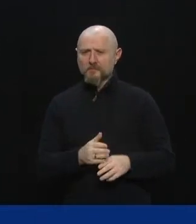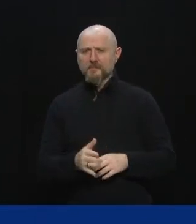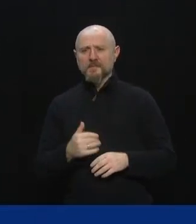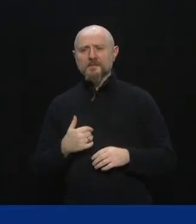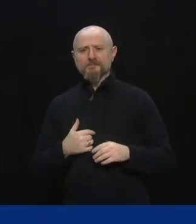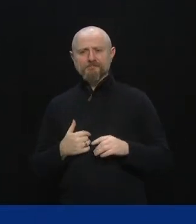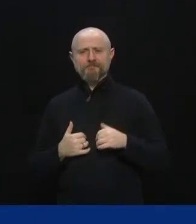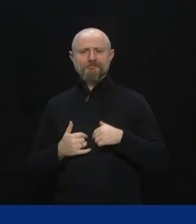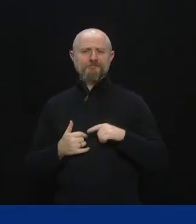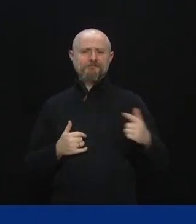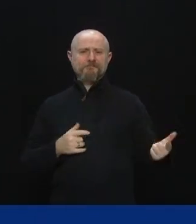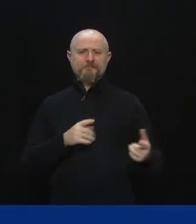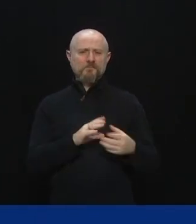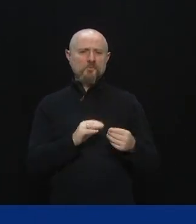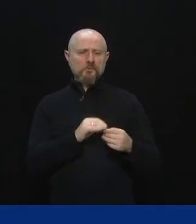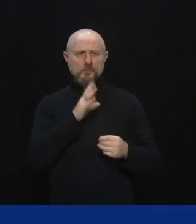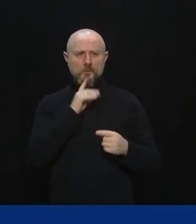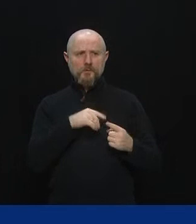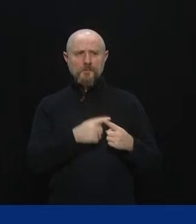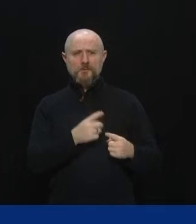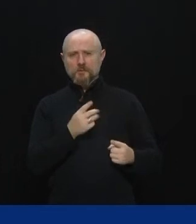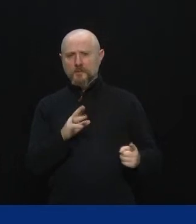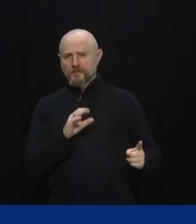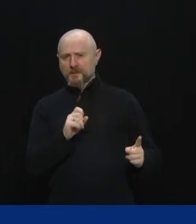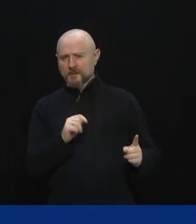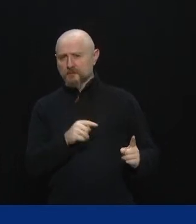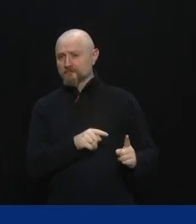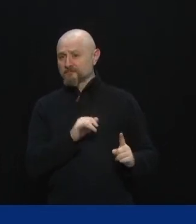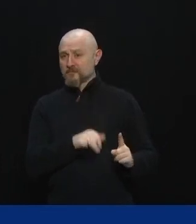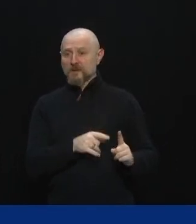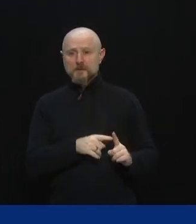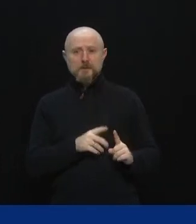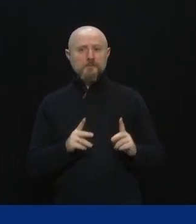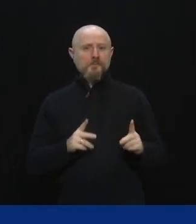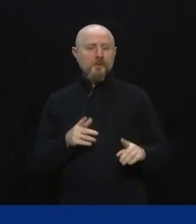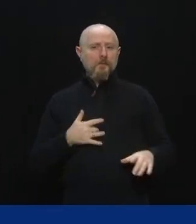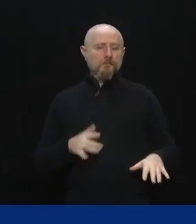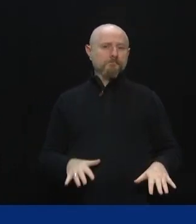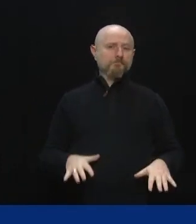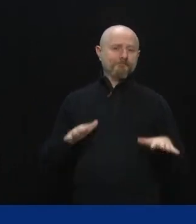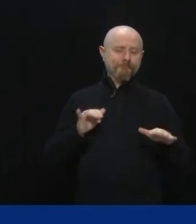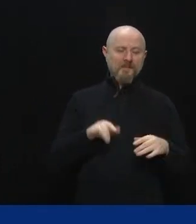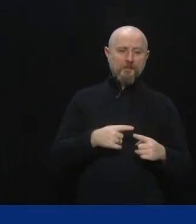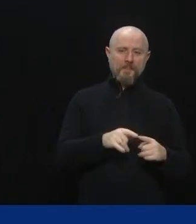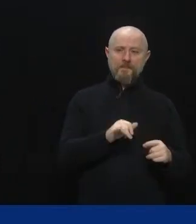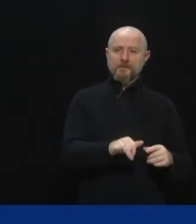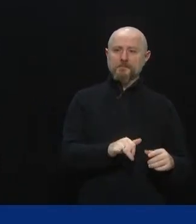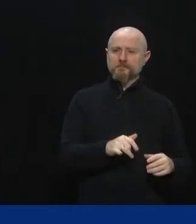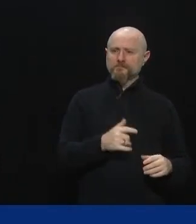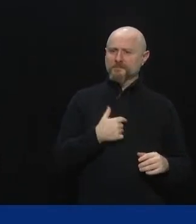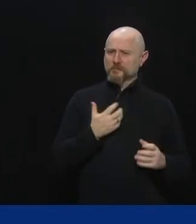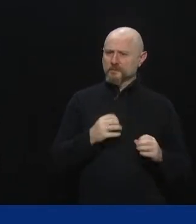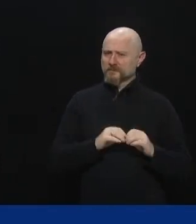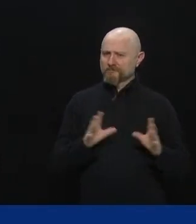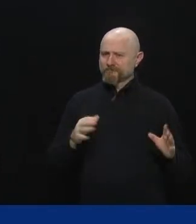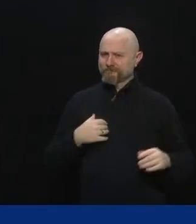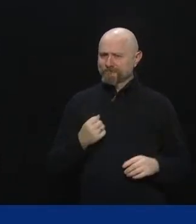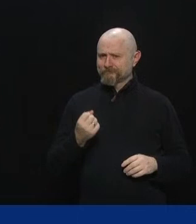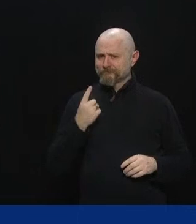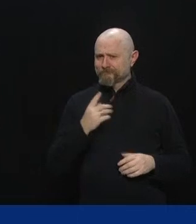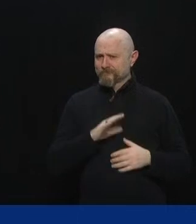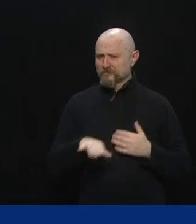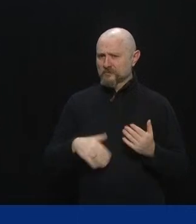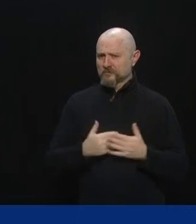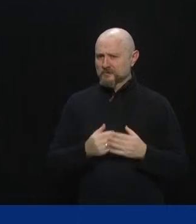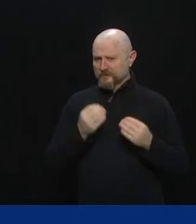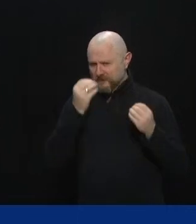about this, because this is an area of anxiety. We want to make sure people have a clear picture, have all the data that we have available to us in